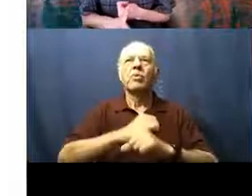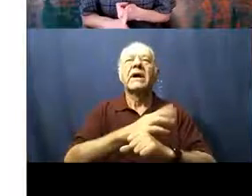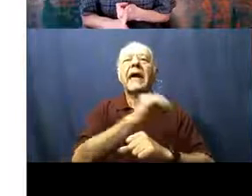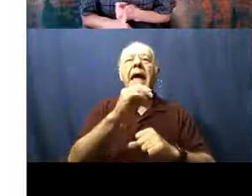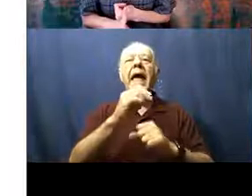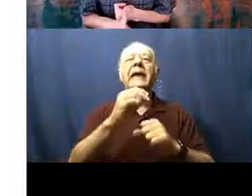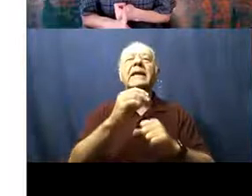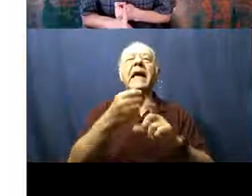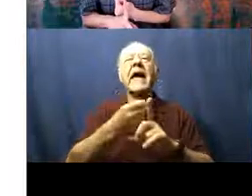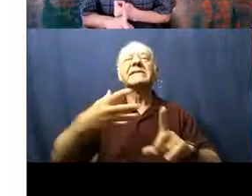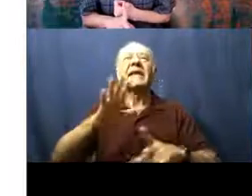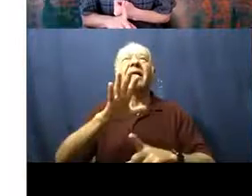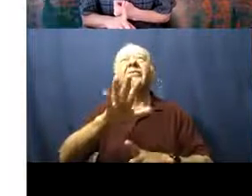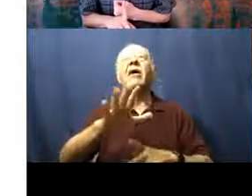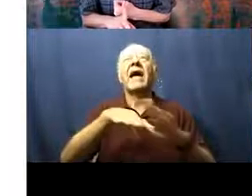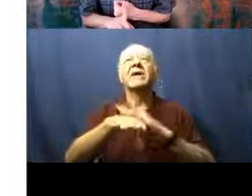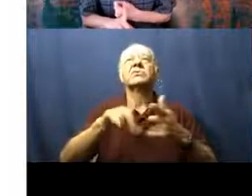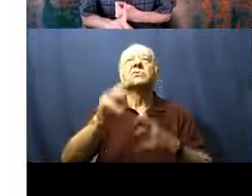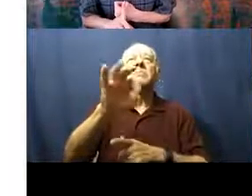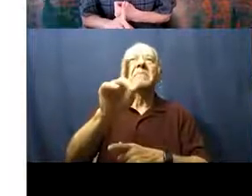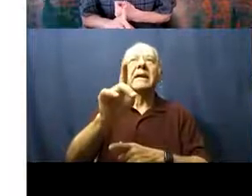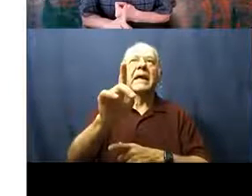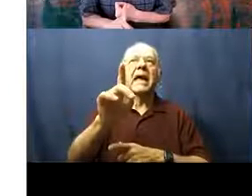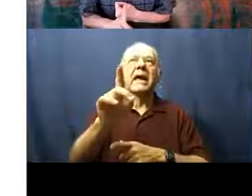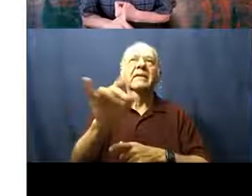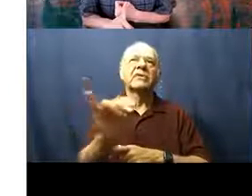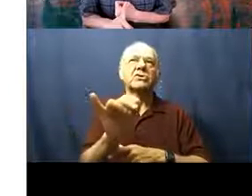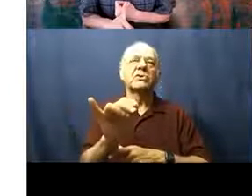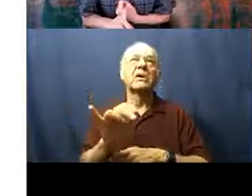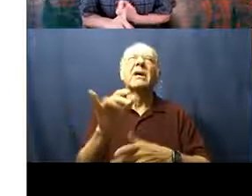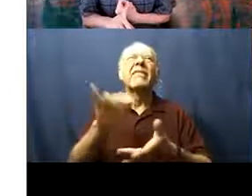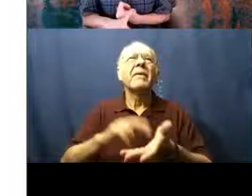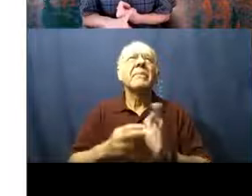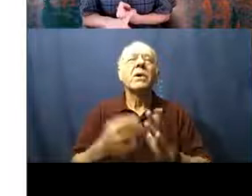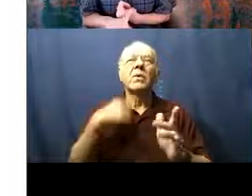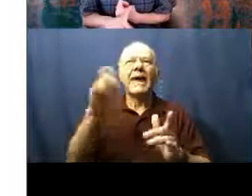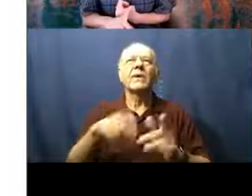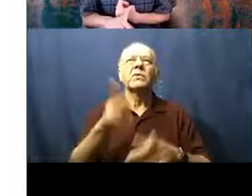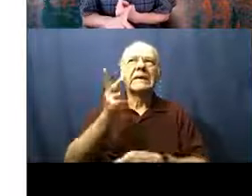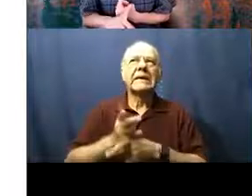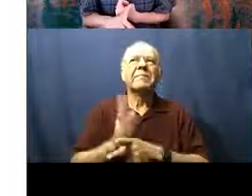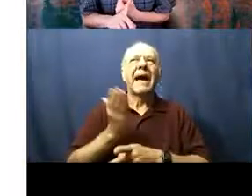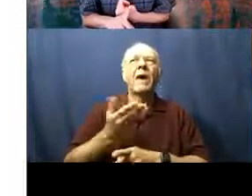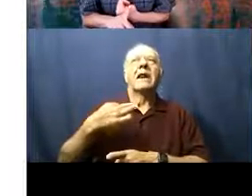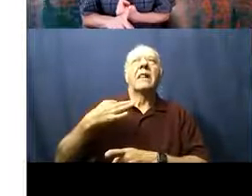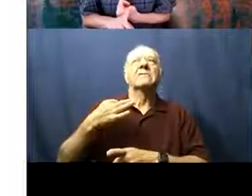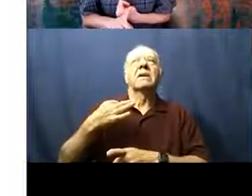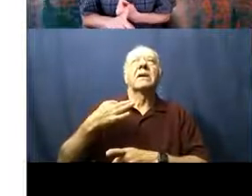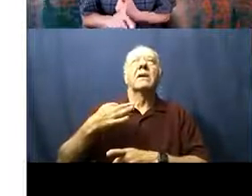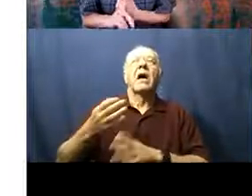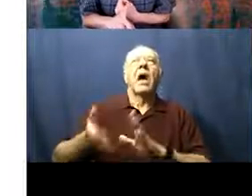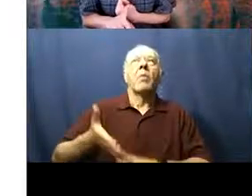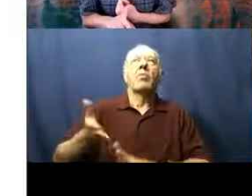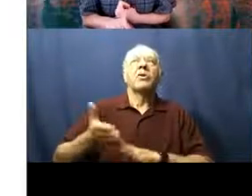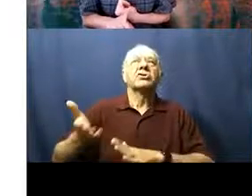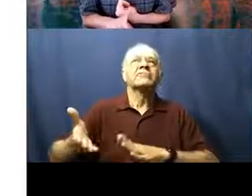extend people's access to Medicaid coverage. So what did that mean? It meant that we had to keep our eligibility operation running,